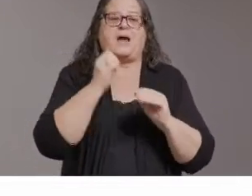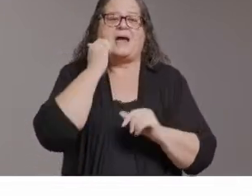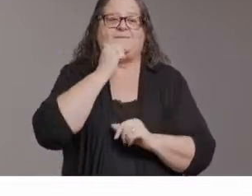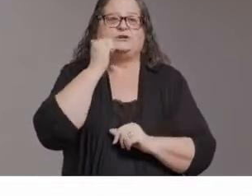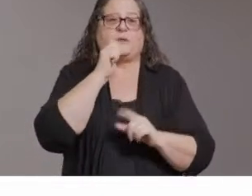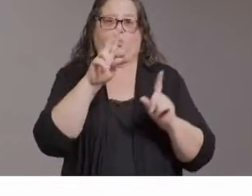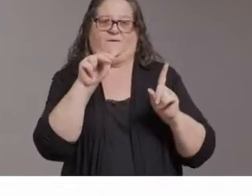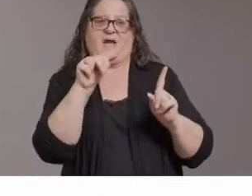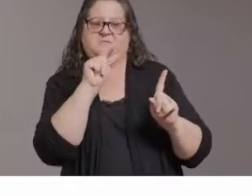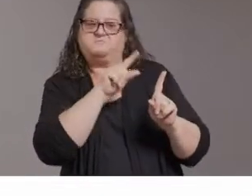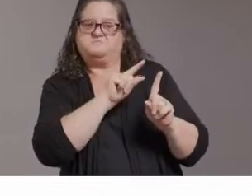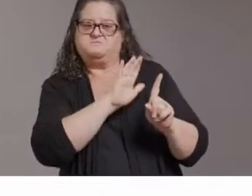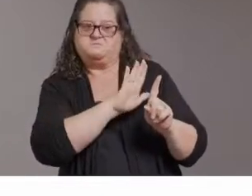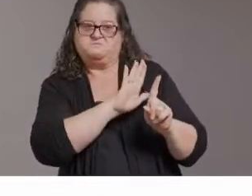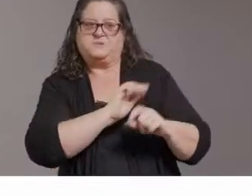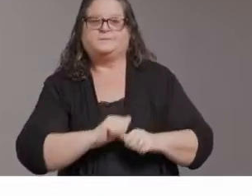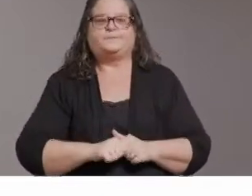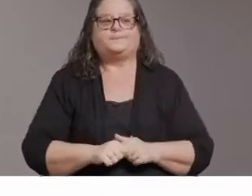vaccination site.